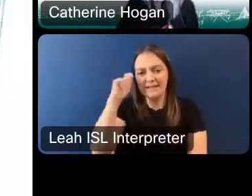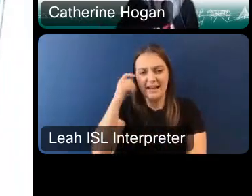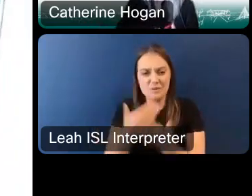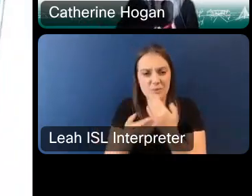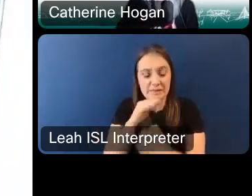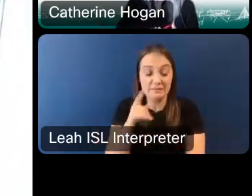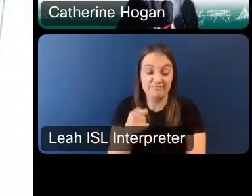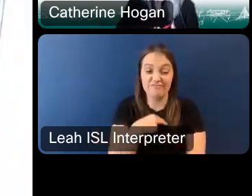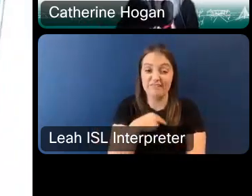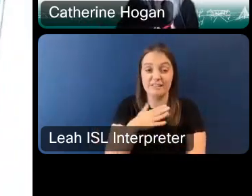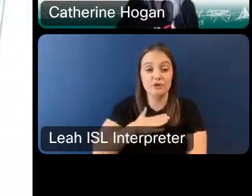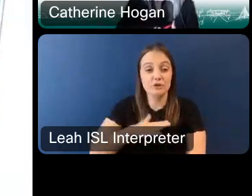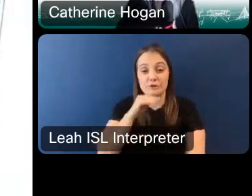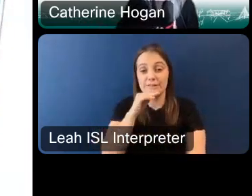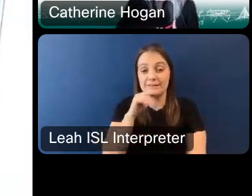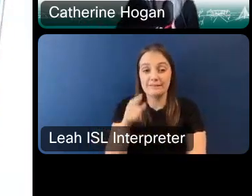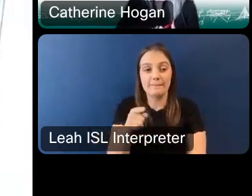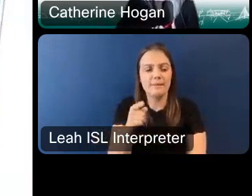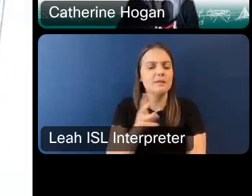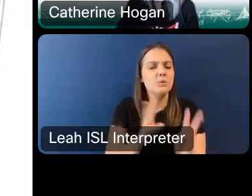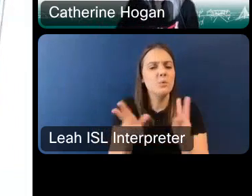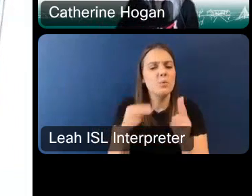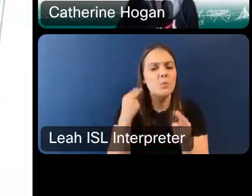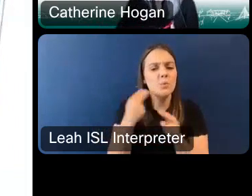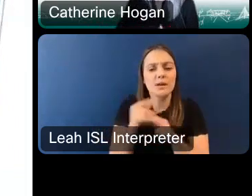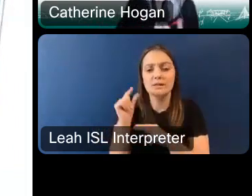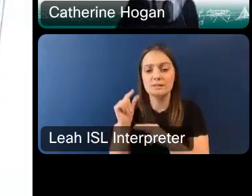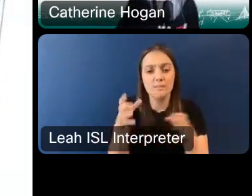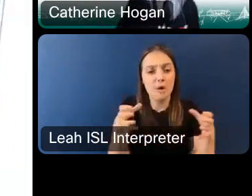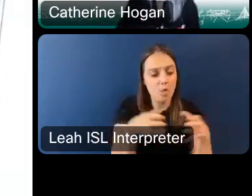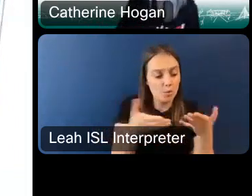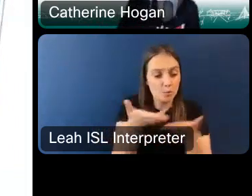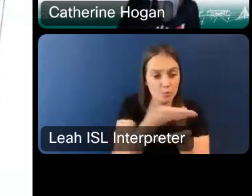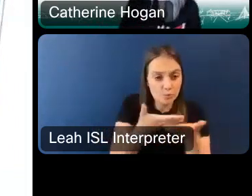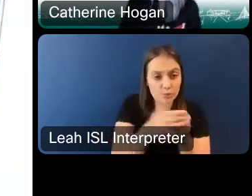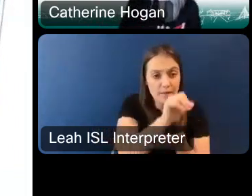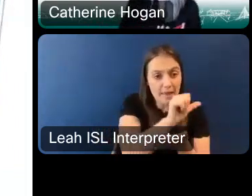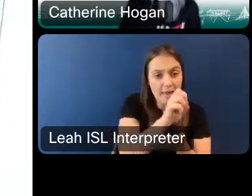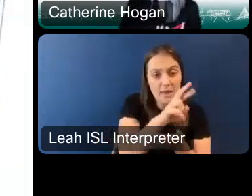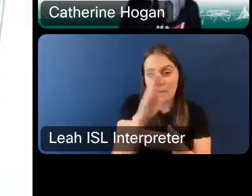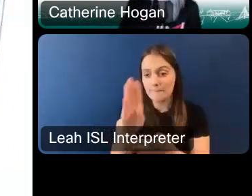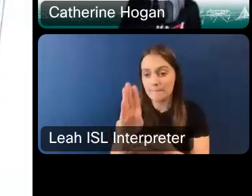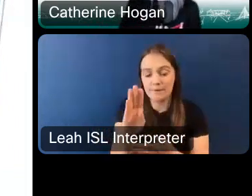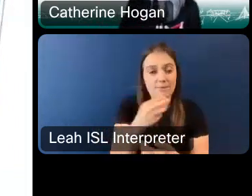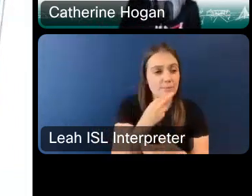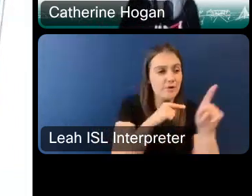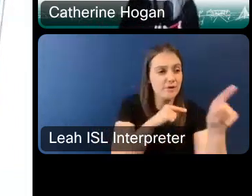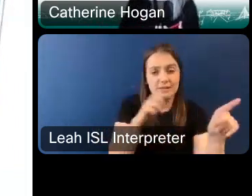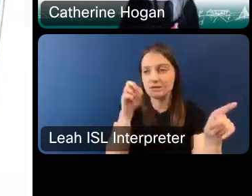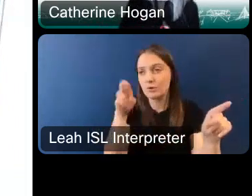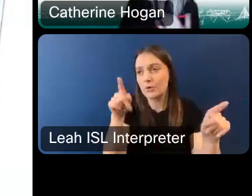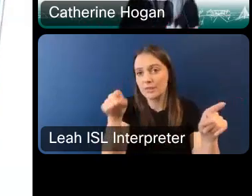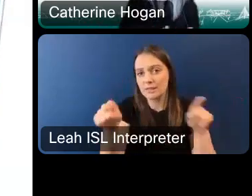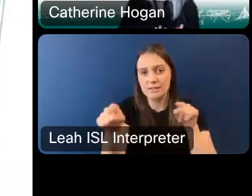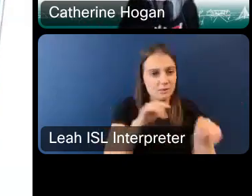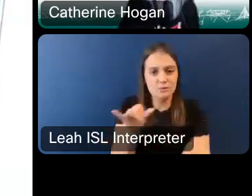it's here kind of figuring out with a very, very small group, which would you prefer, A or B? So which would you prefer? Would you prefer this design or would you prefer this